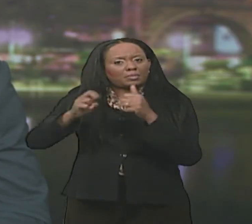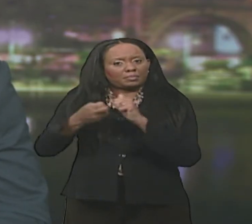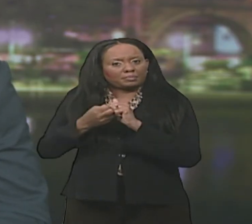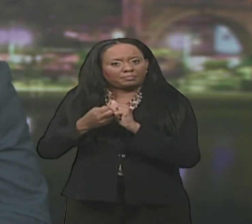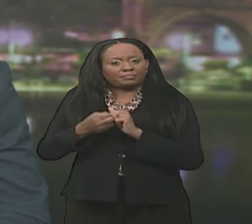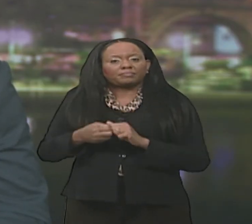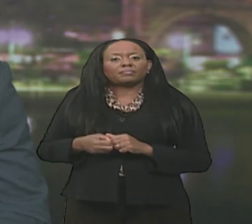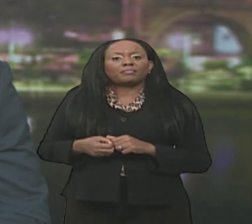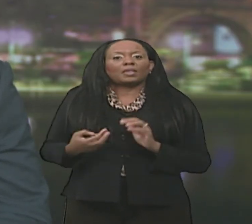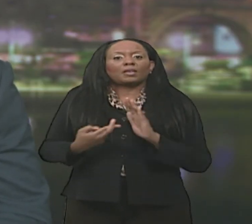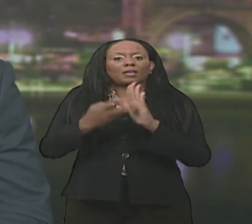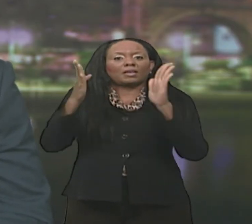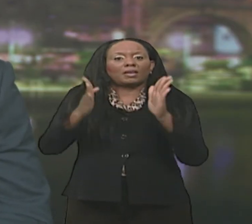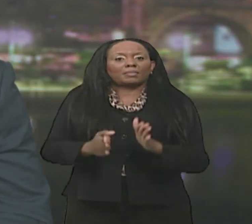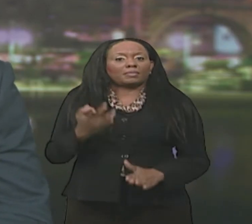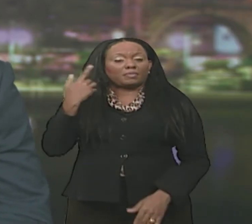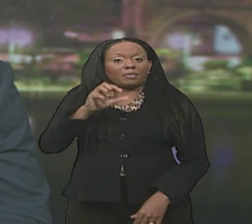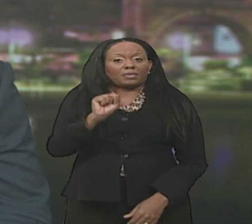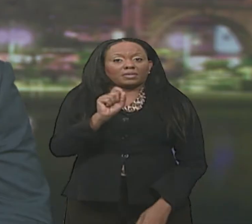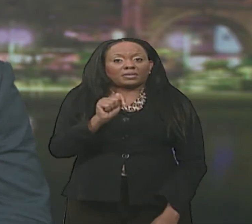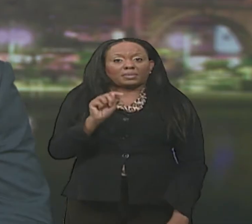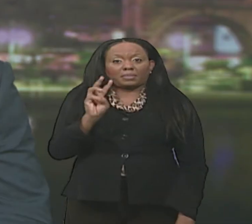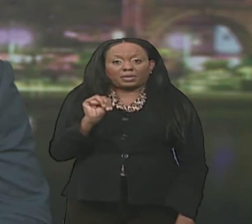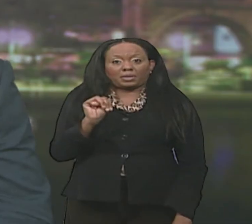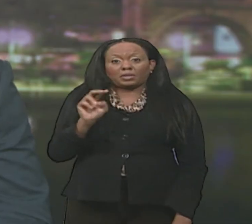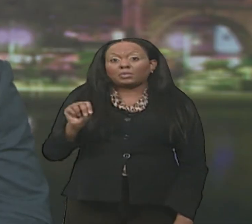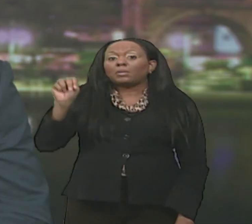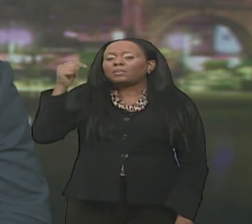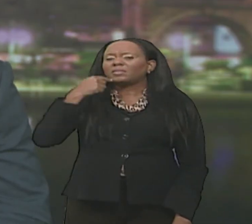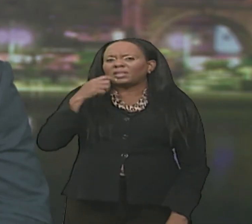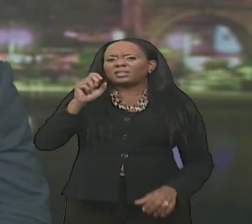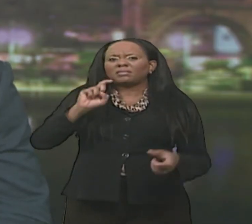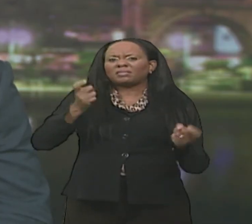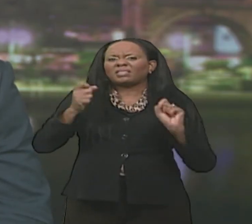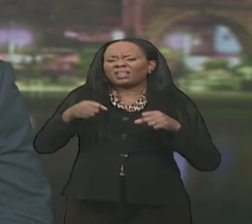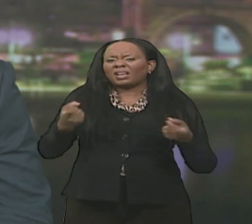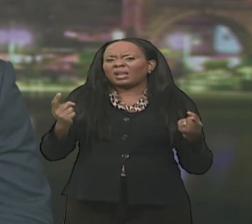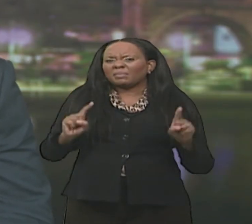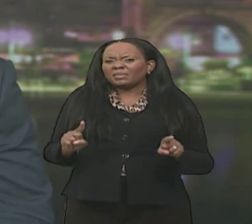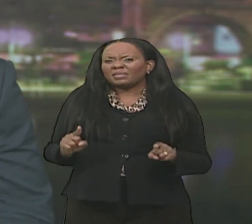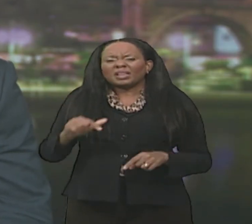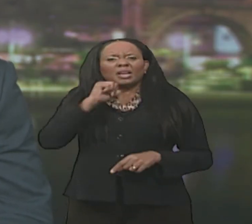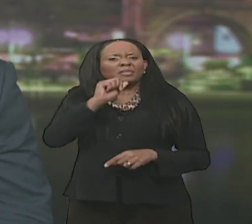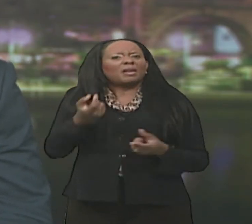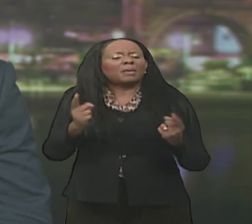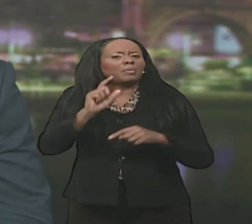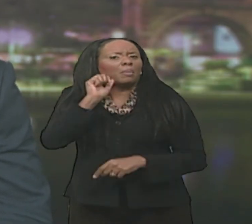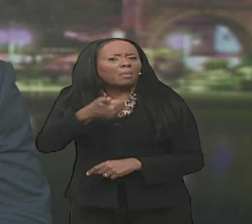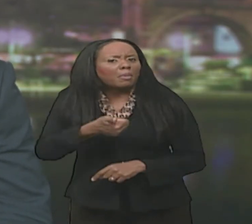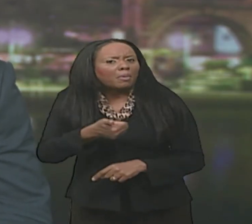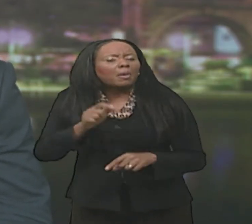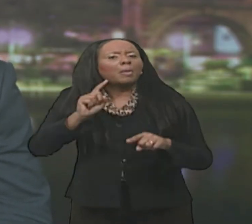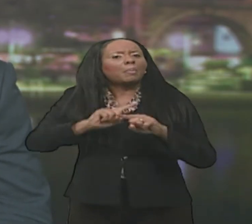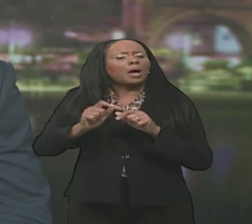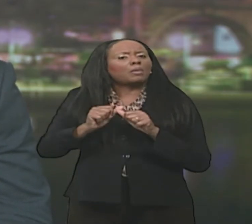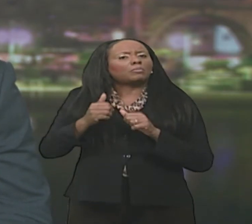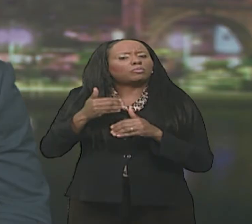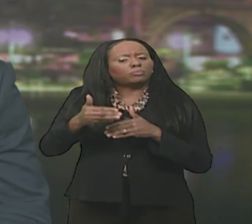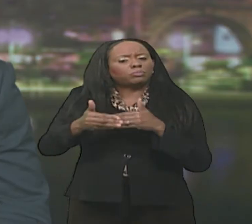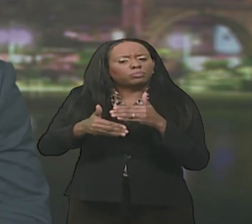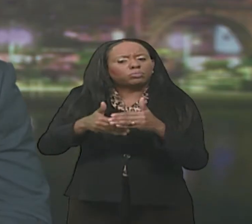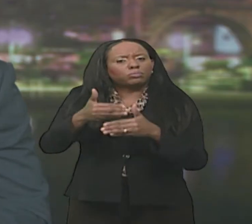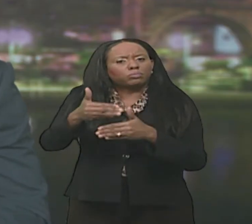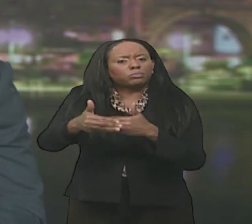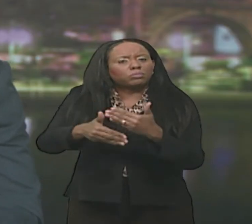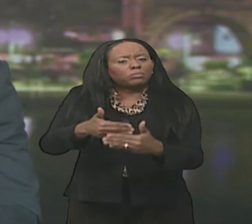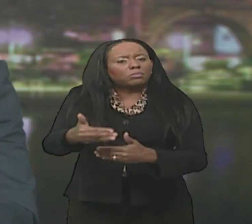Michael North, Maria Phillips, says they can bring real change, but it will not happen overnight. She was speaking during a spot meeting in St. Stephen's